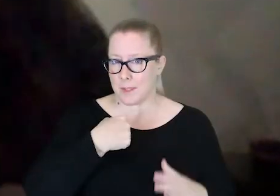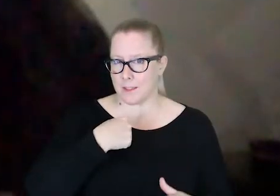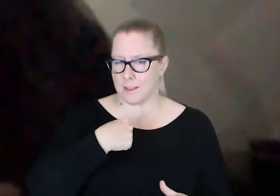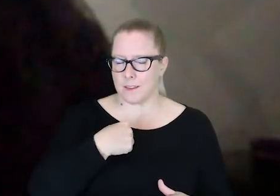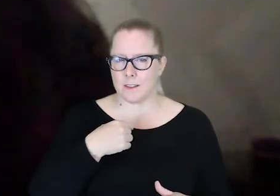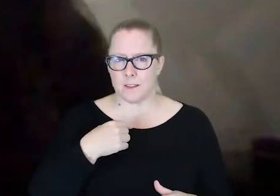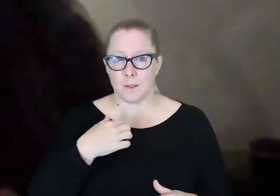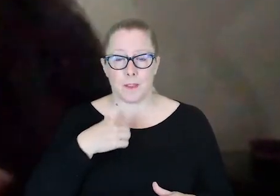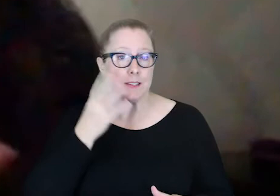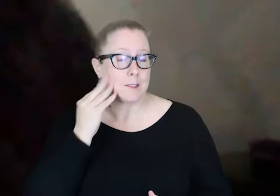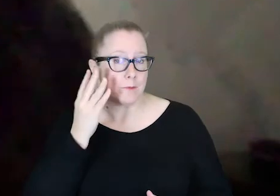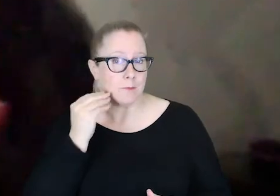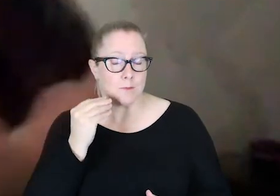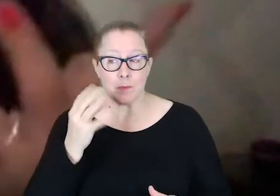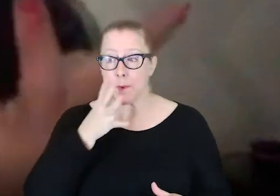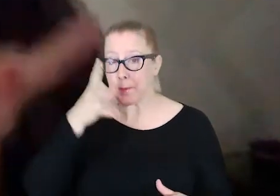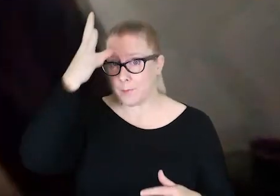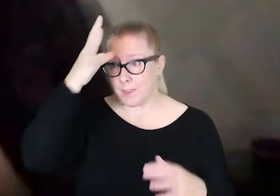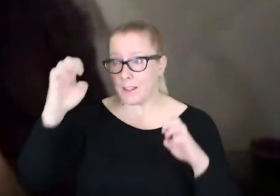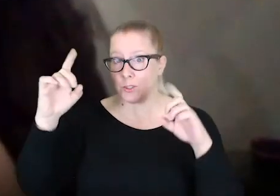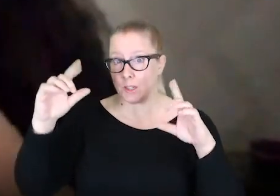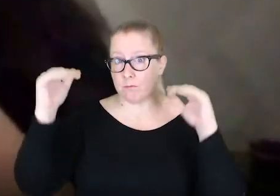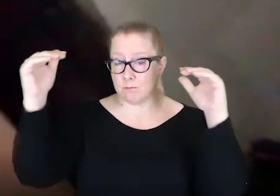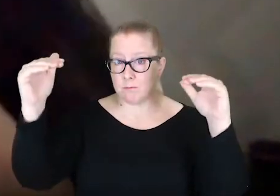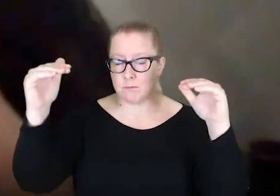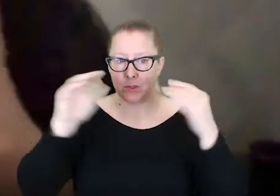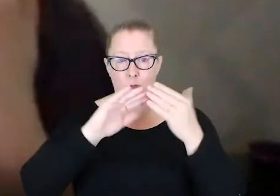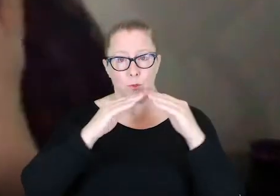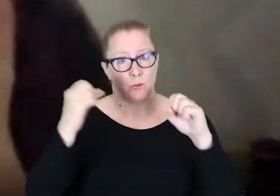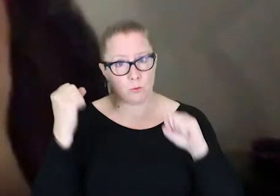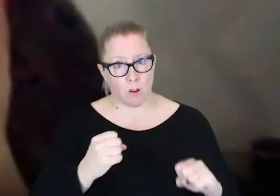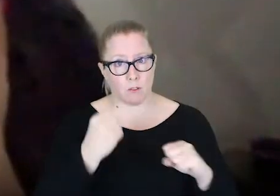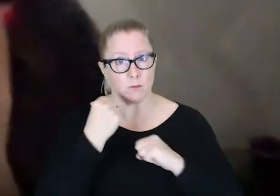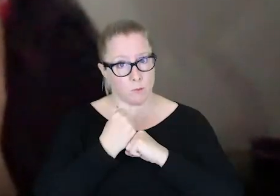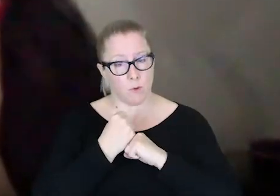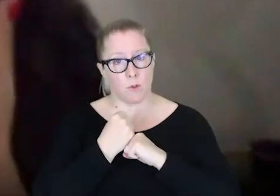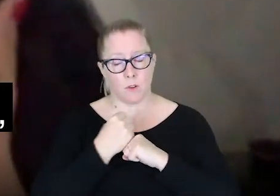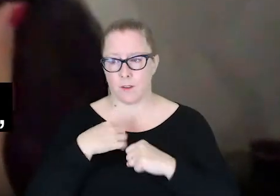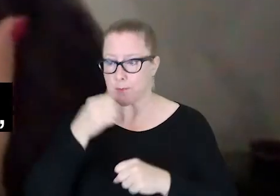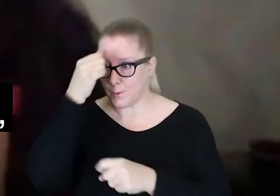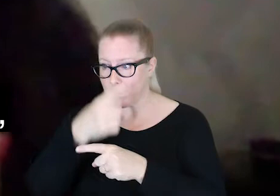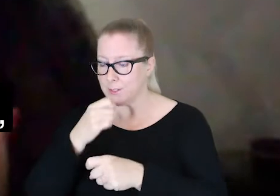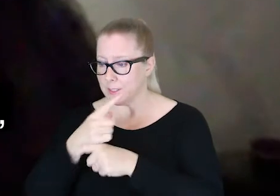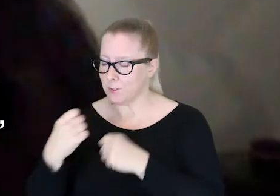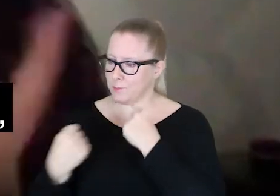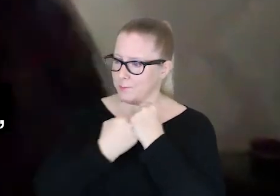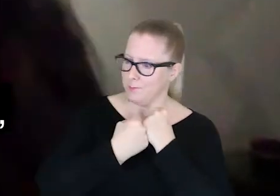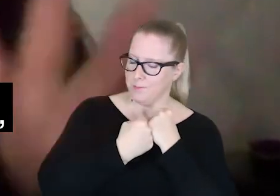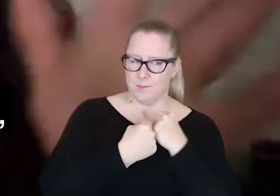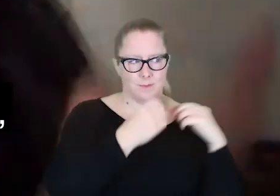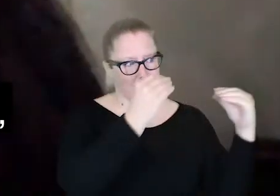with the presence of my parents who are educated in a very strong community where I have